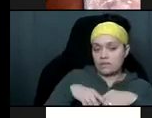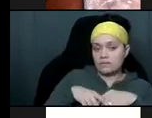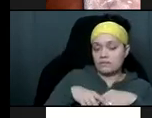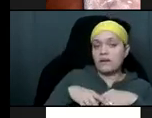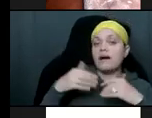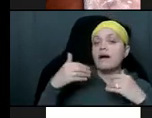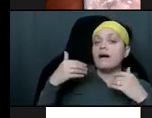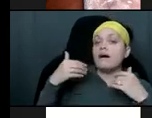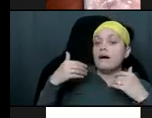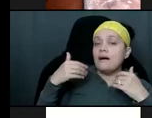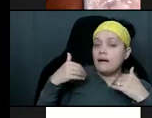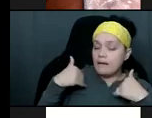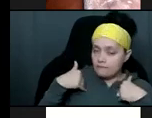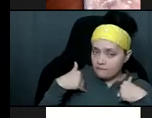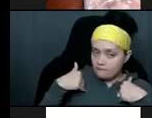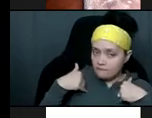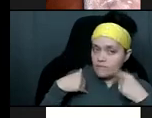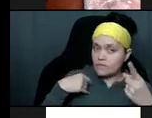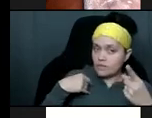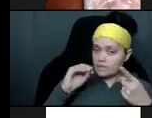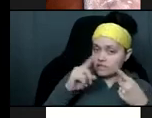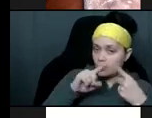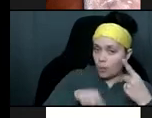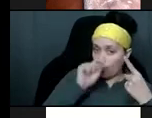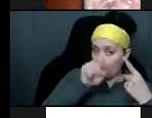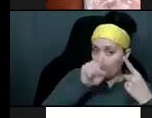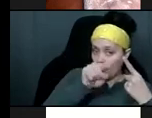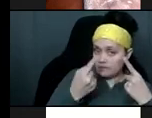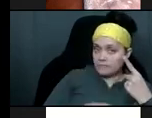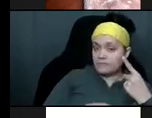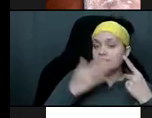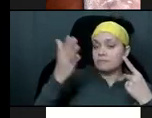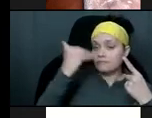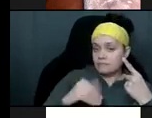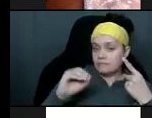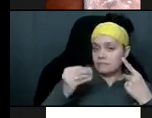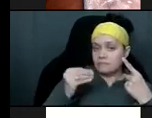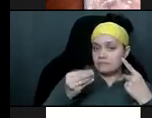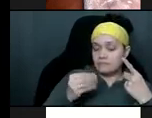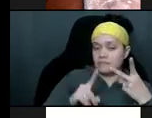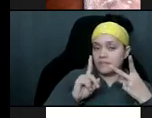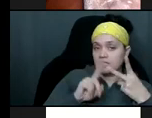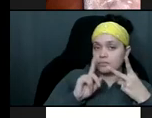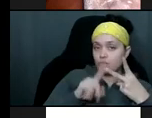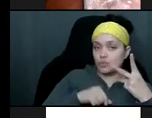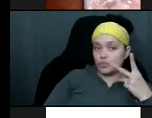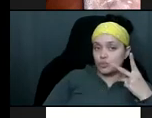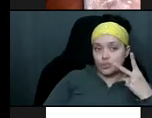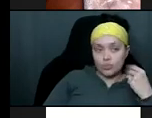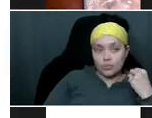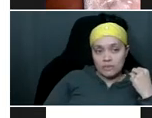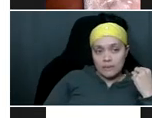do, and so that was number 1. Let's now find thing number 2.